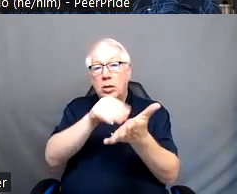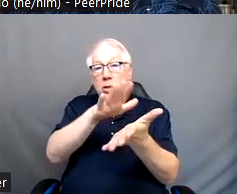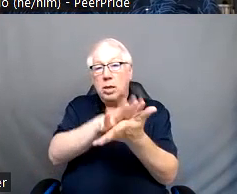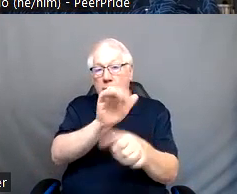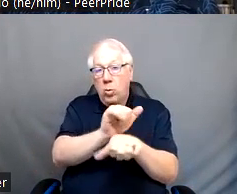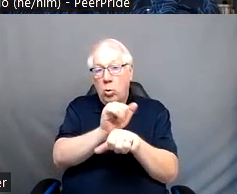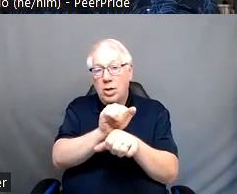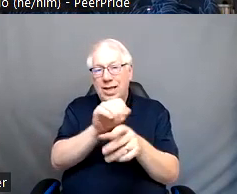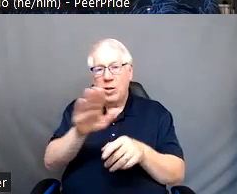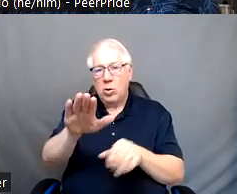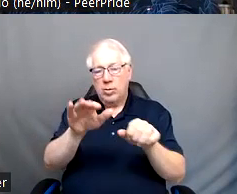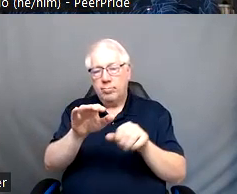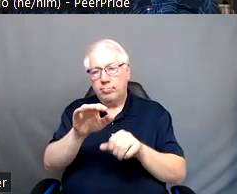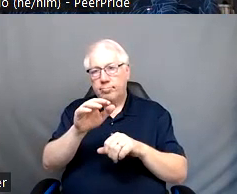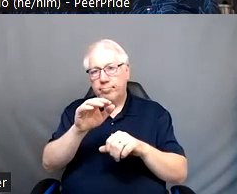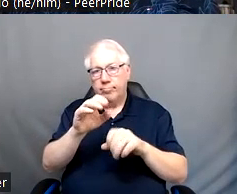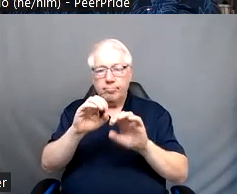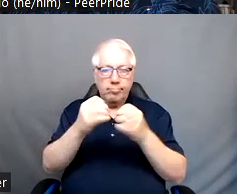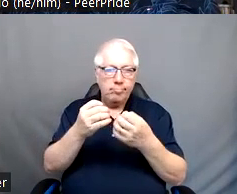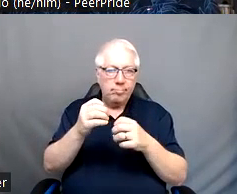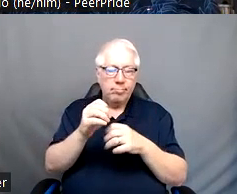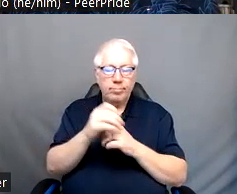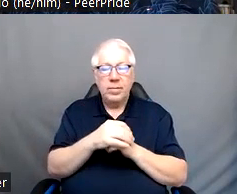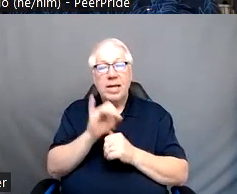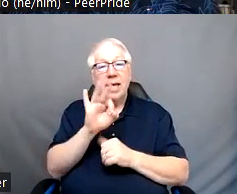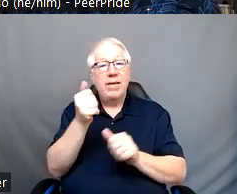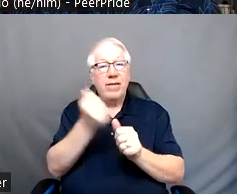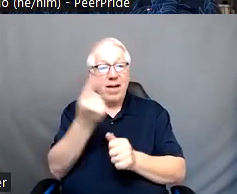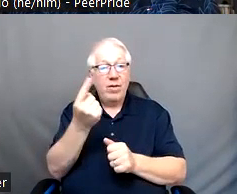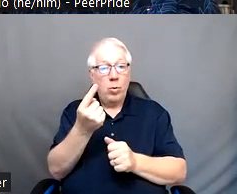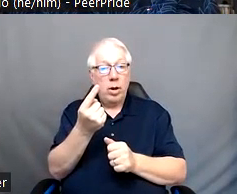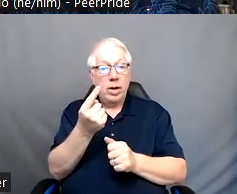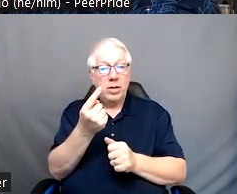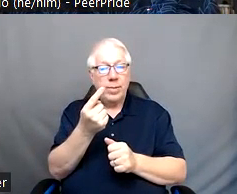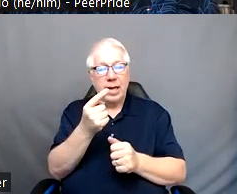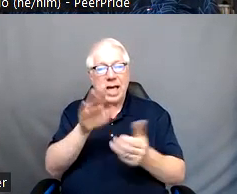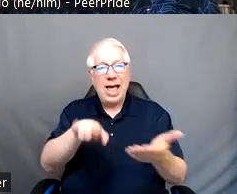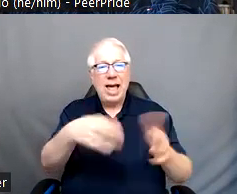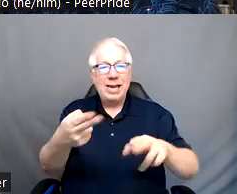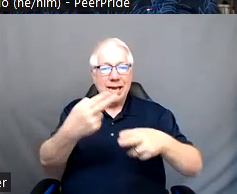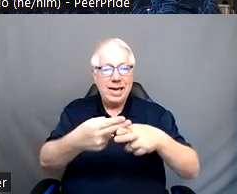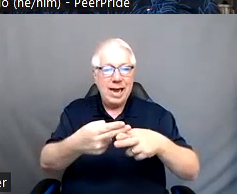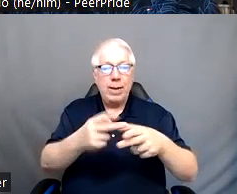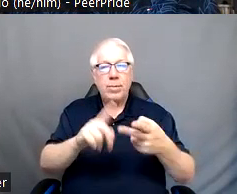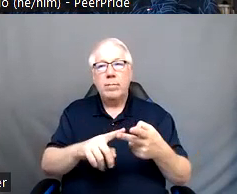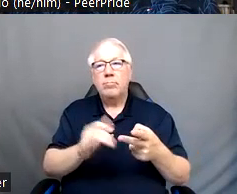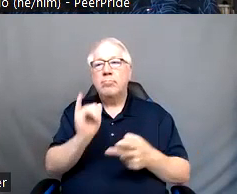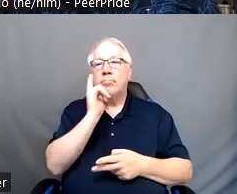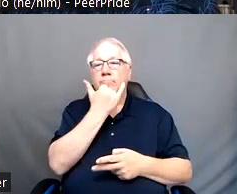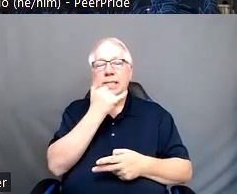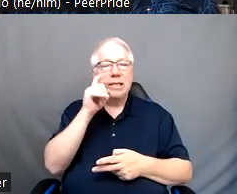in your establishment, right? If everyone is being dead named and misgendered throughout all of their